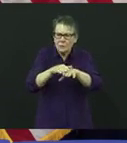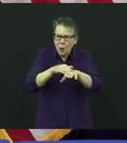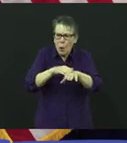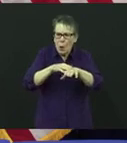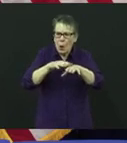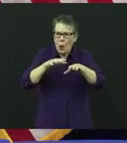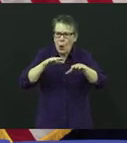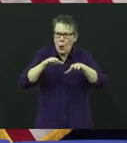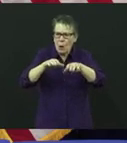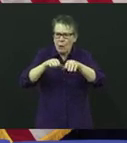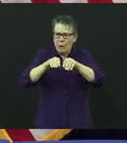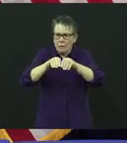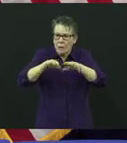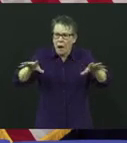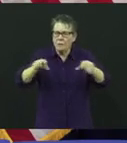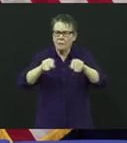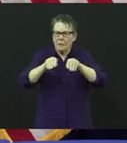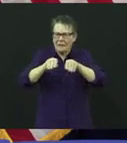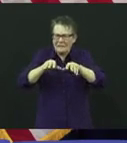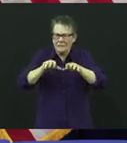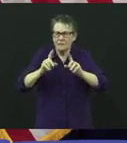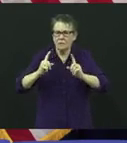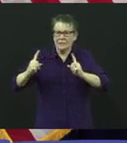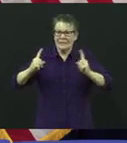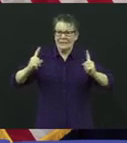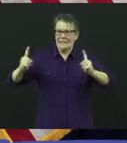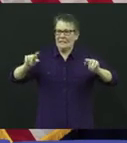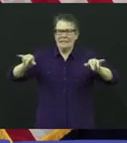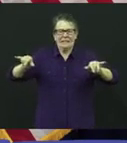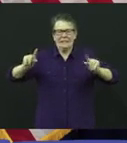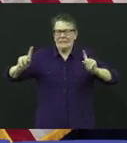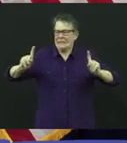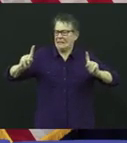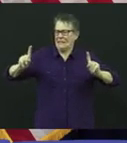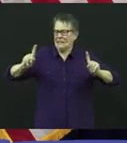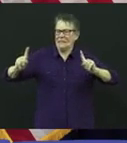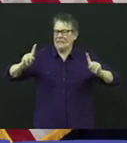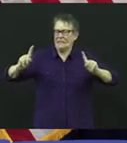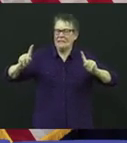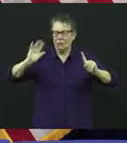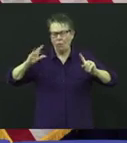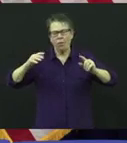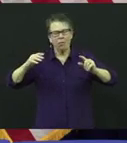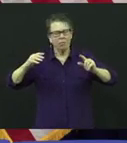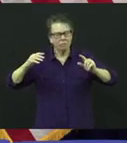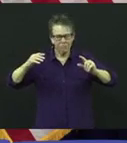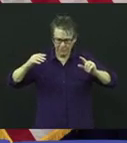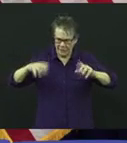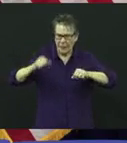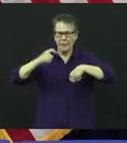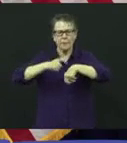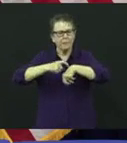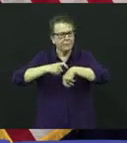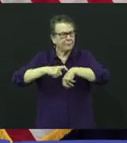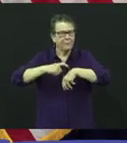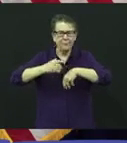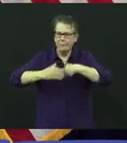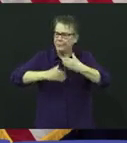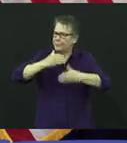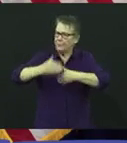a meeting after this session later today, our first real deep discussion about modeling and where this is